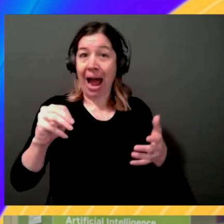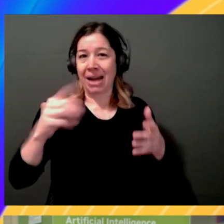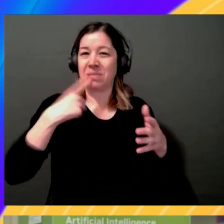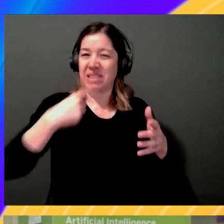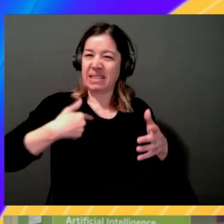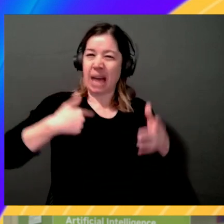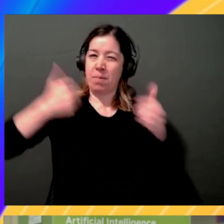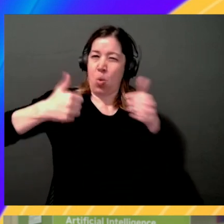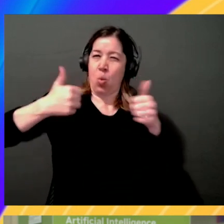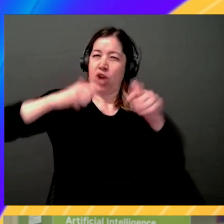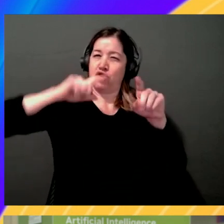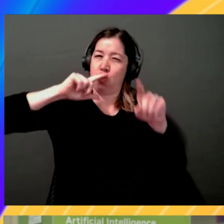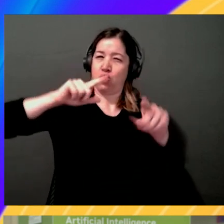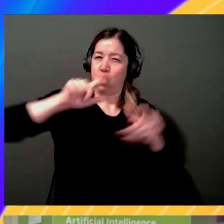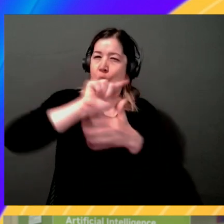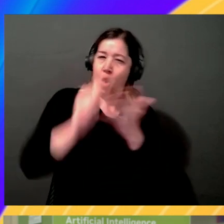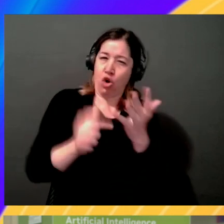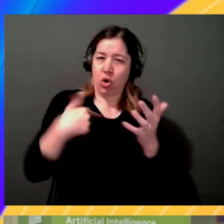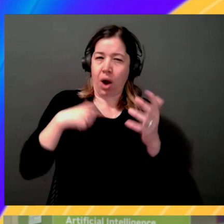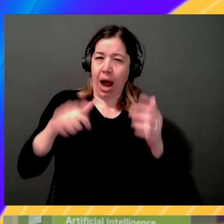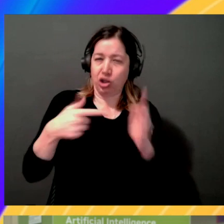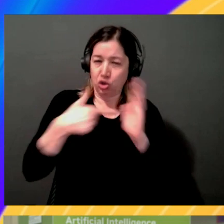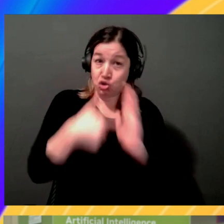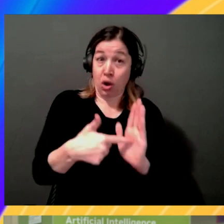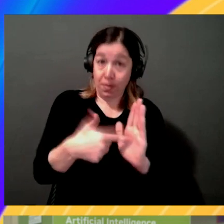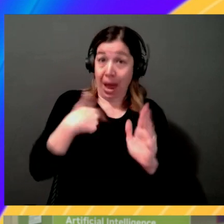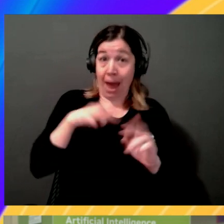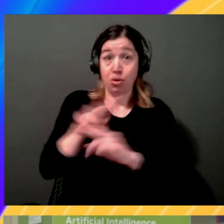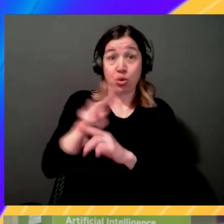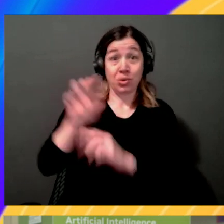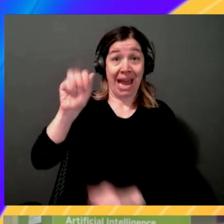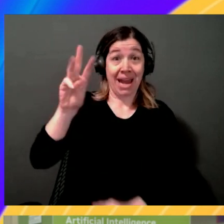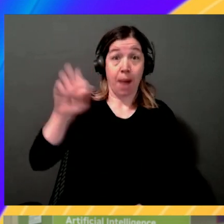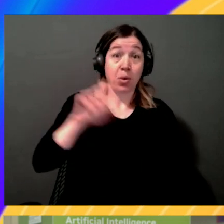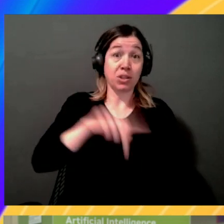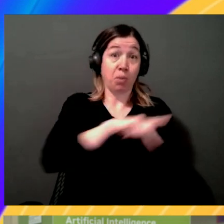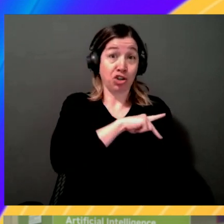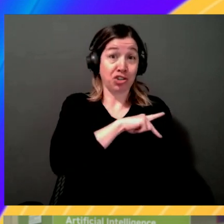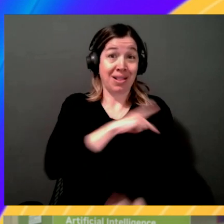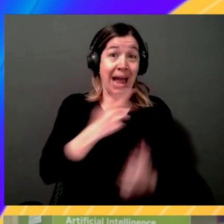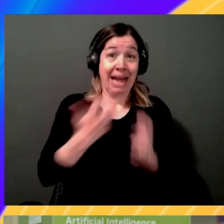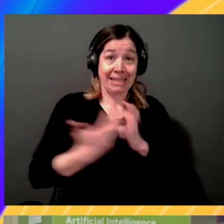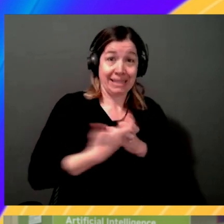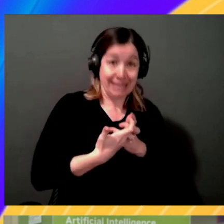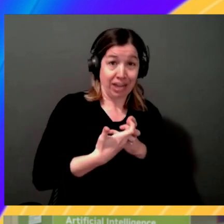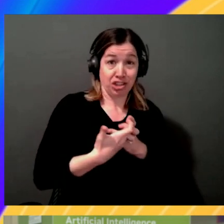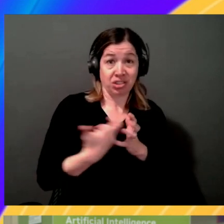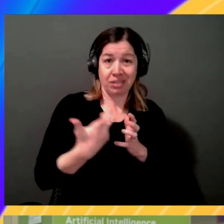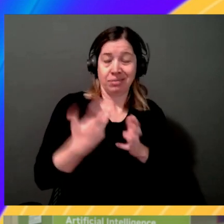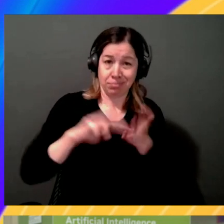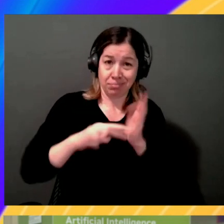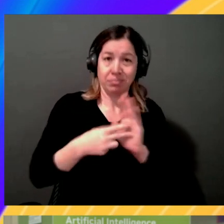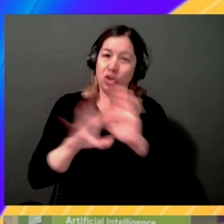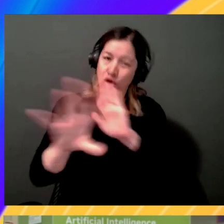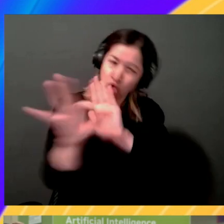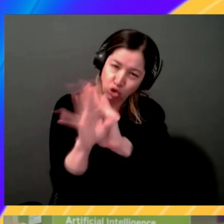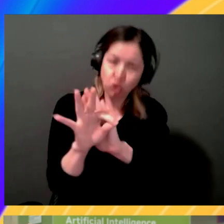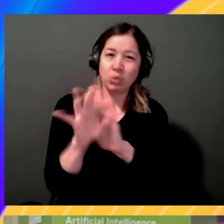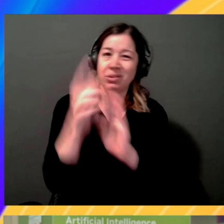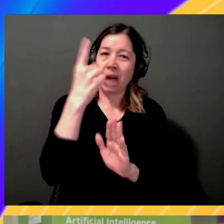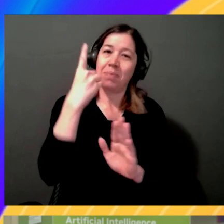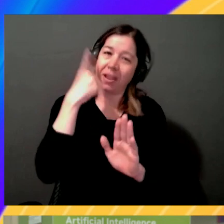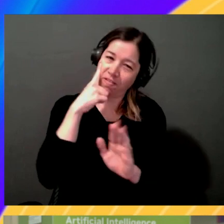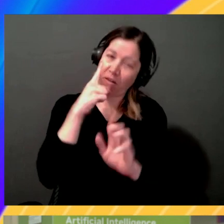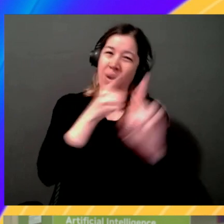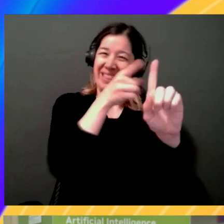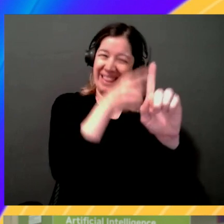user personalization, which is actually, choosing items for a given user. Got it. Press